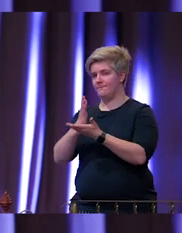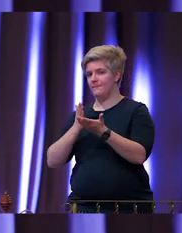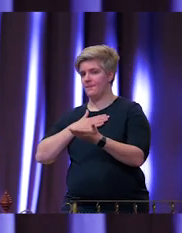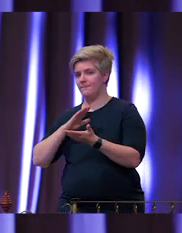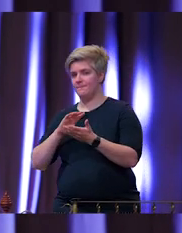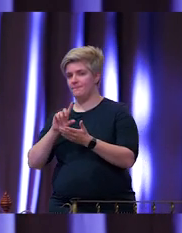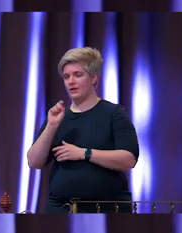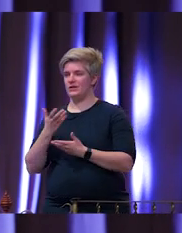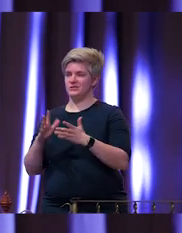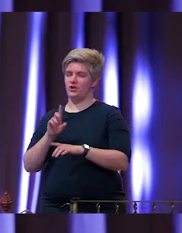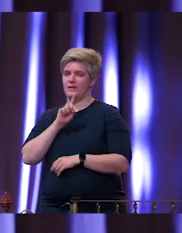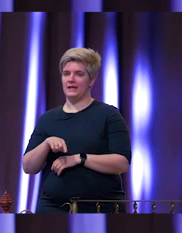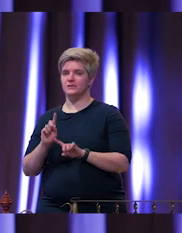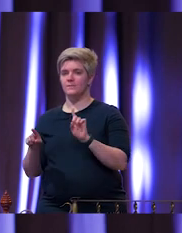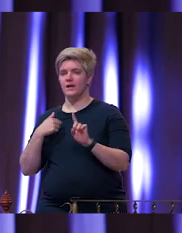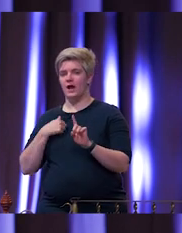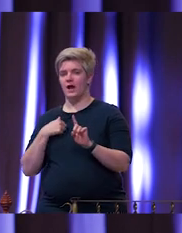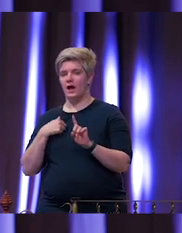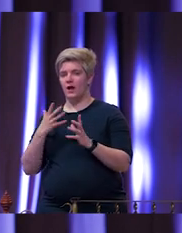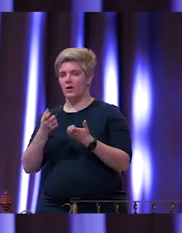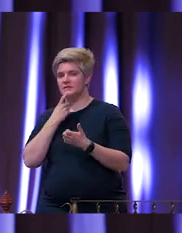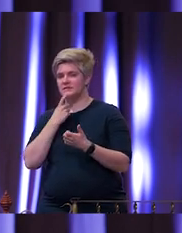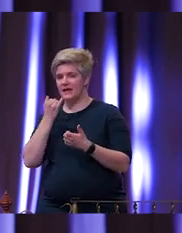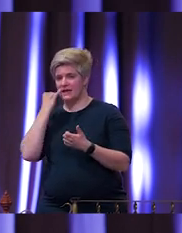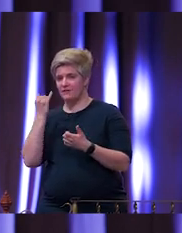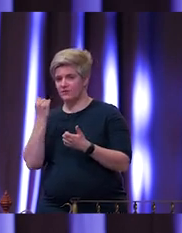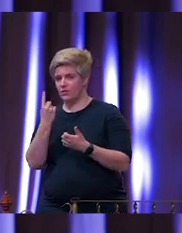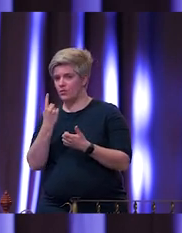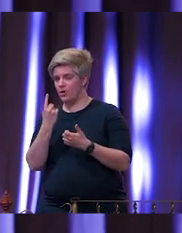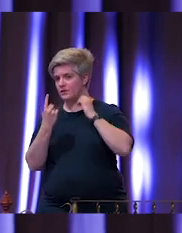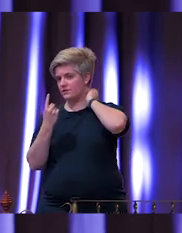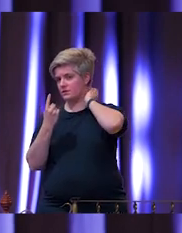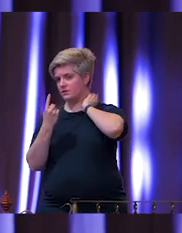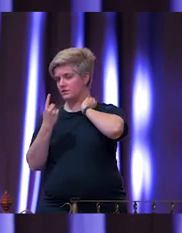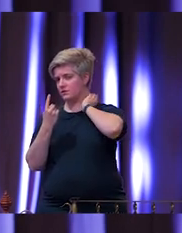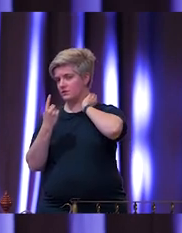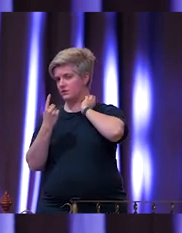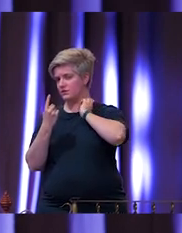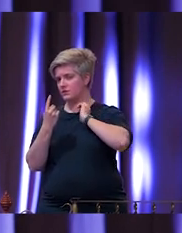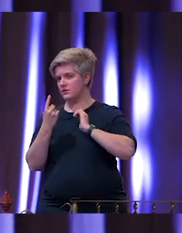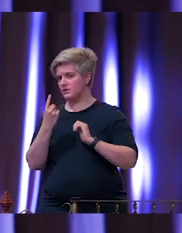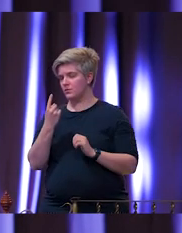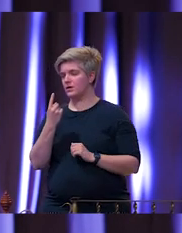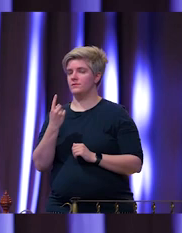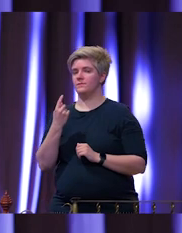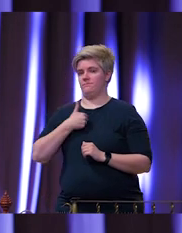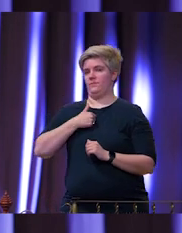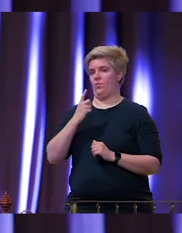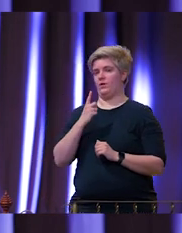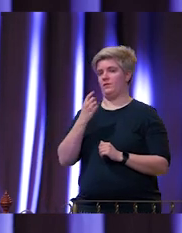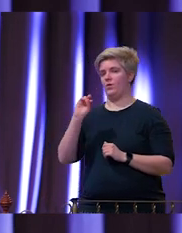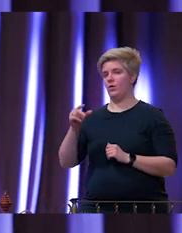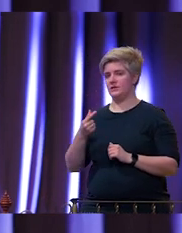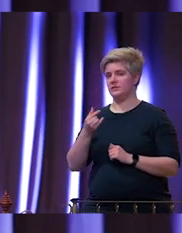been answered, but I would just like to say, as one of the organizations of color, that we really appreciate